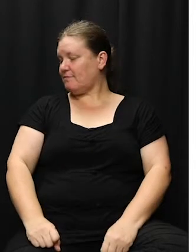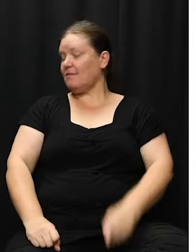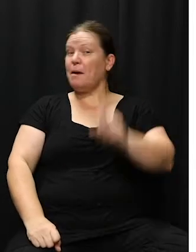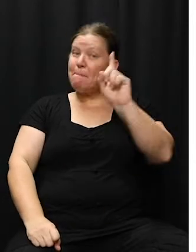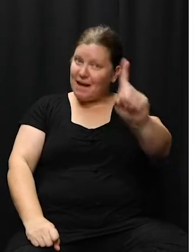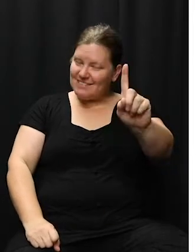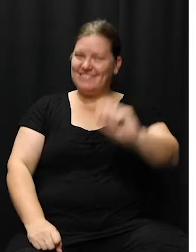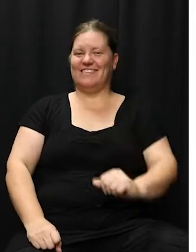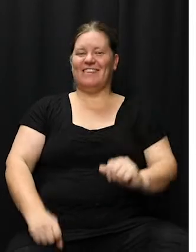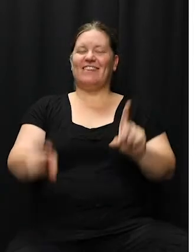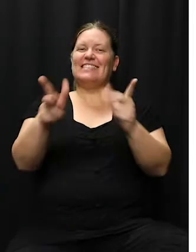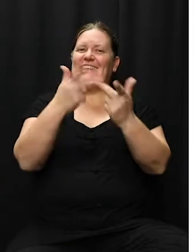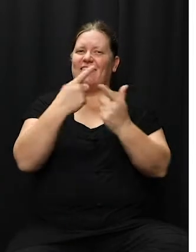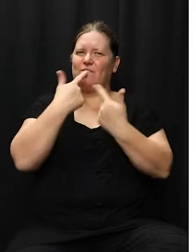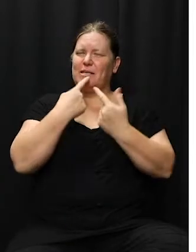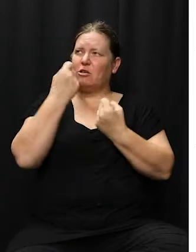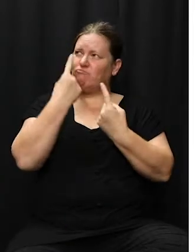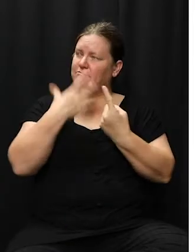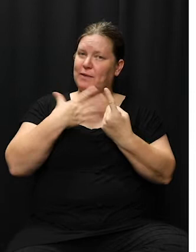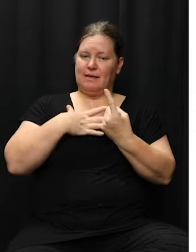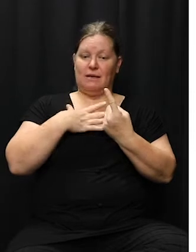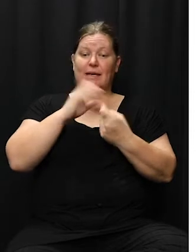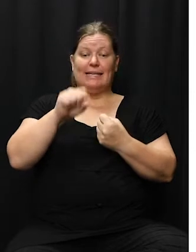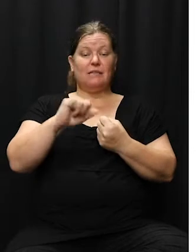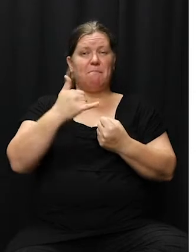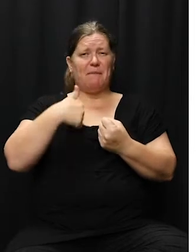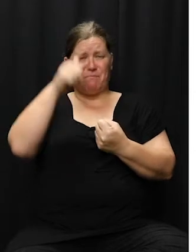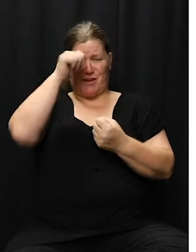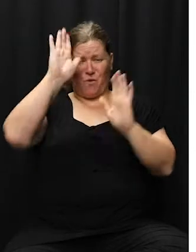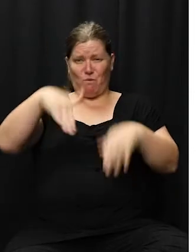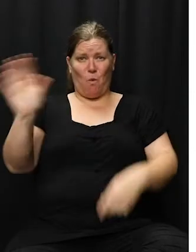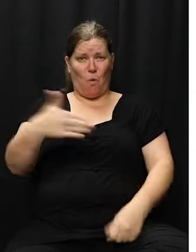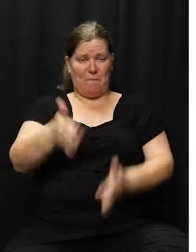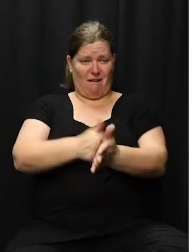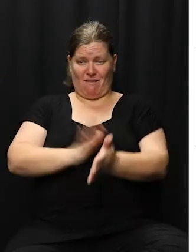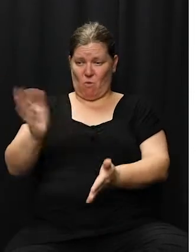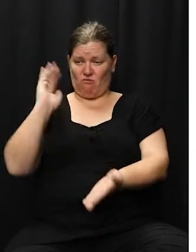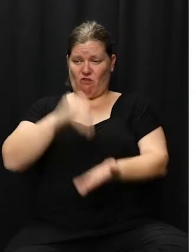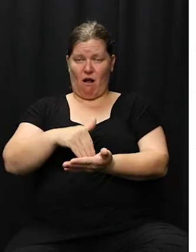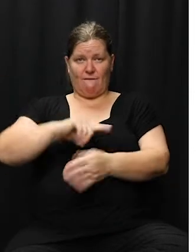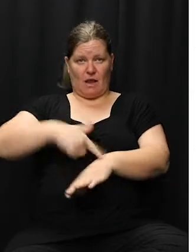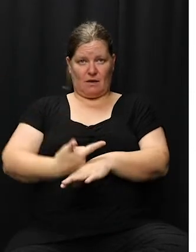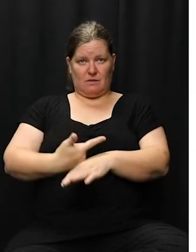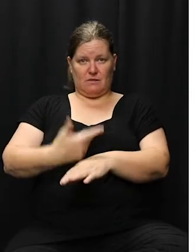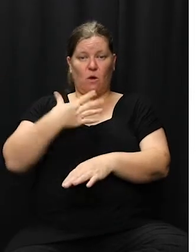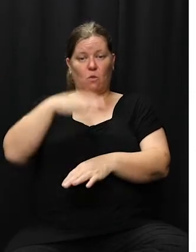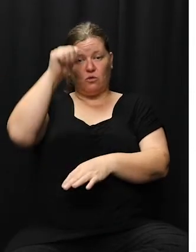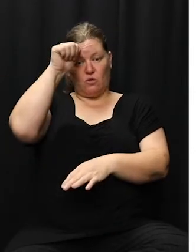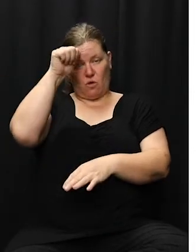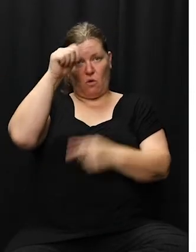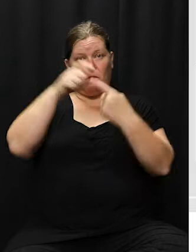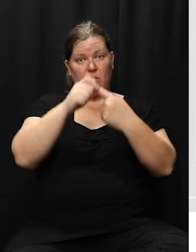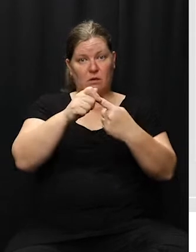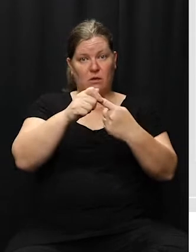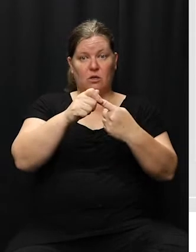delayed or not? But the other information I realise we need is, yes, okay, maybe we know they're all delayed. Yes, we know. They've arrived late, they're